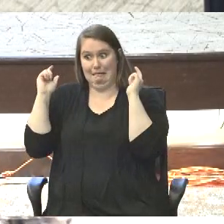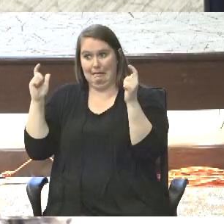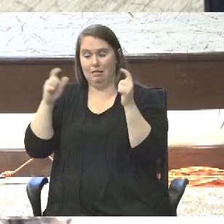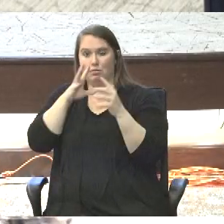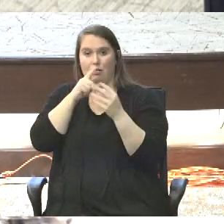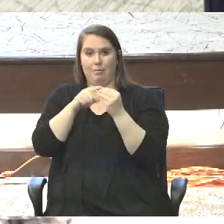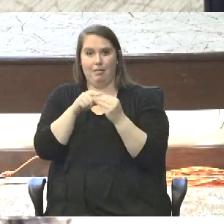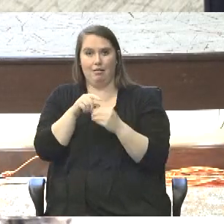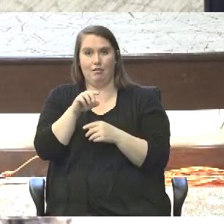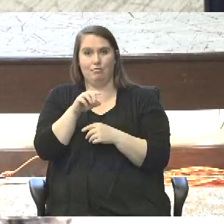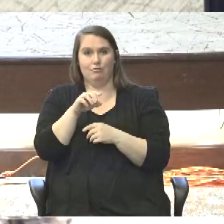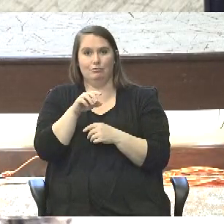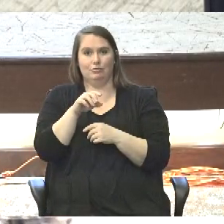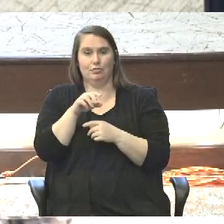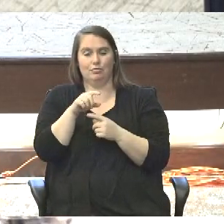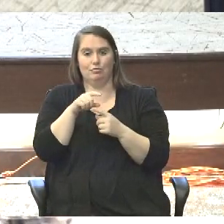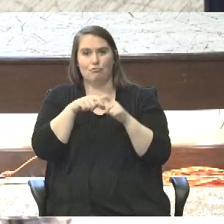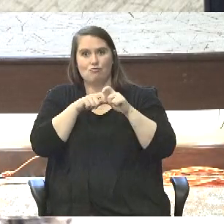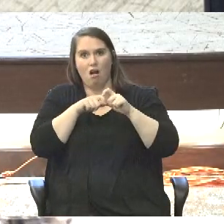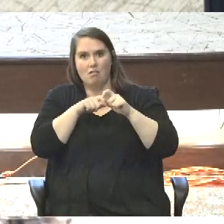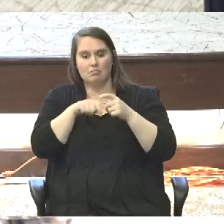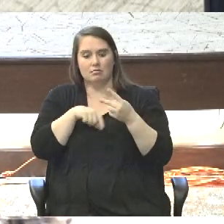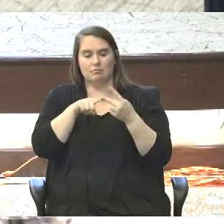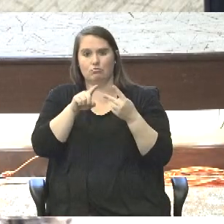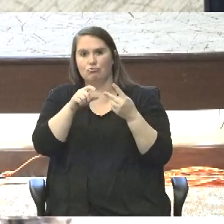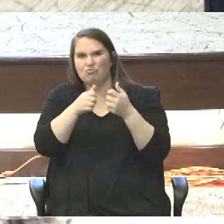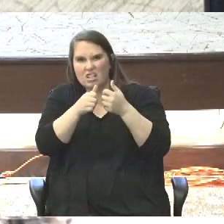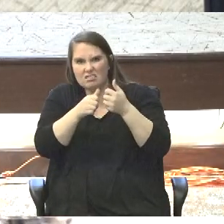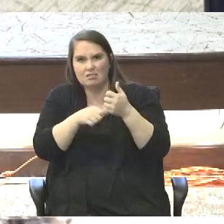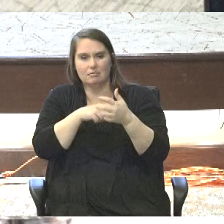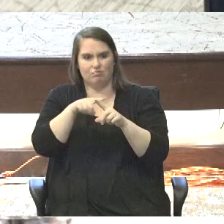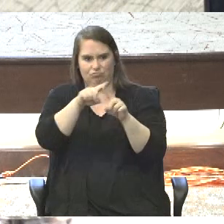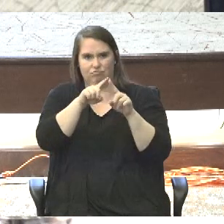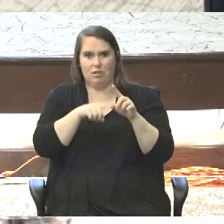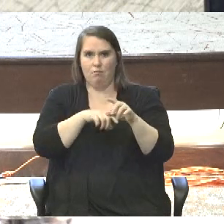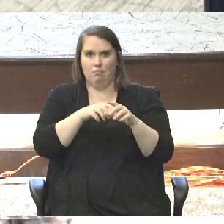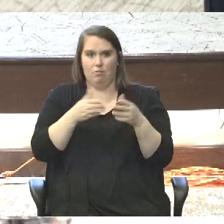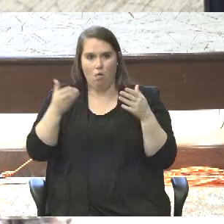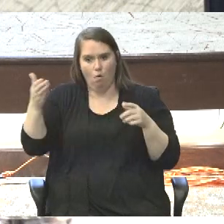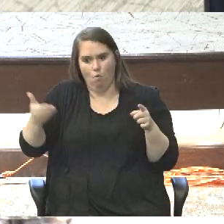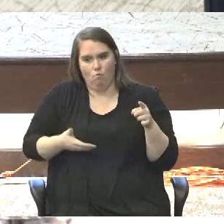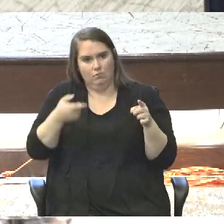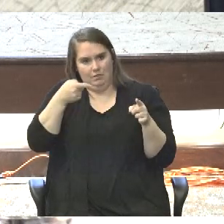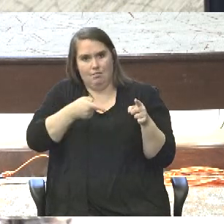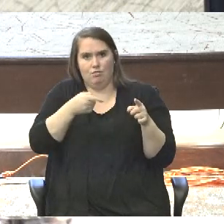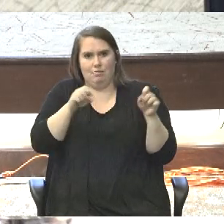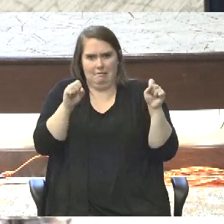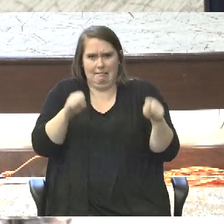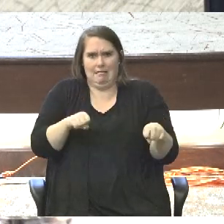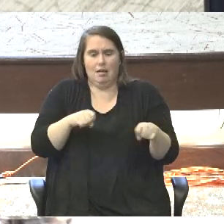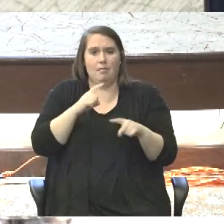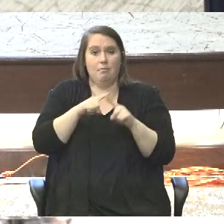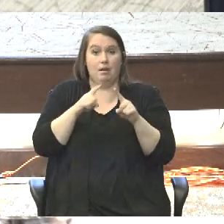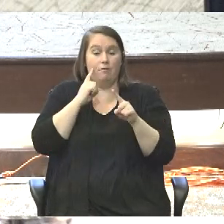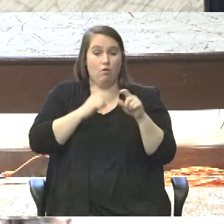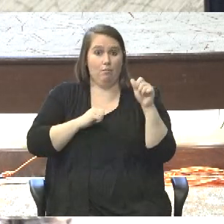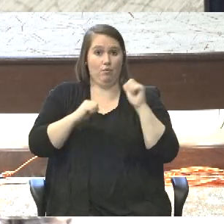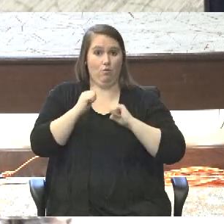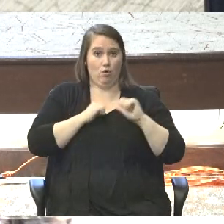and races that could be centered out of there. The possibilities are endless, but yes, from a performance